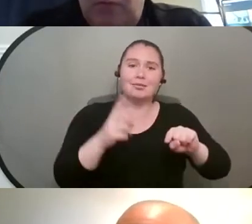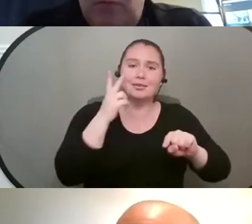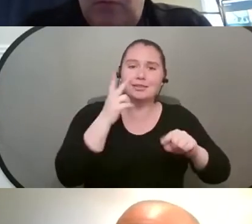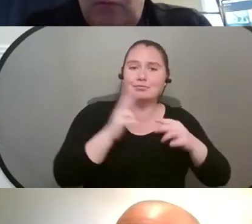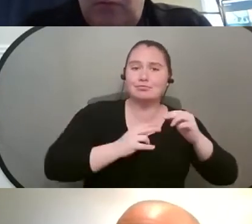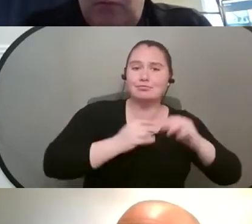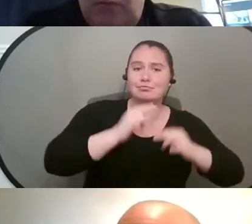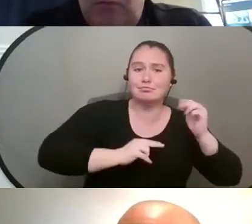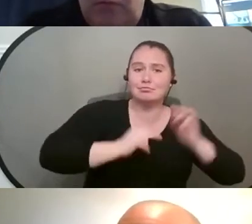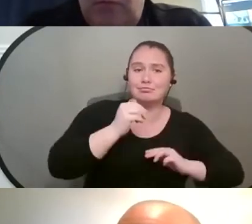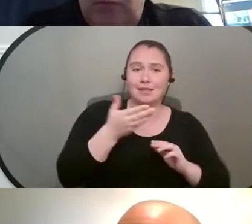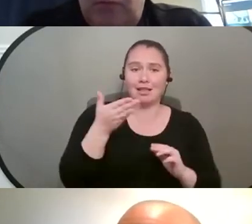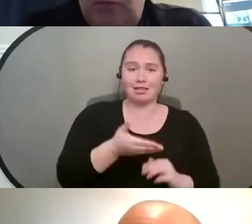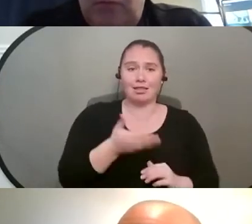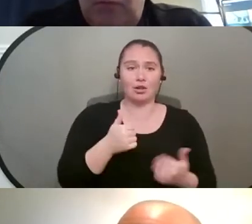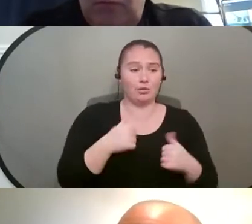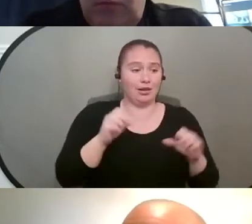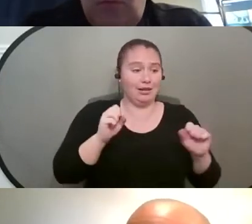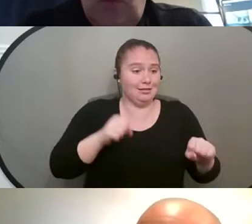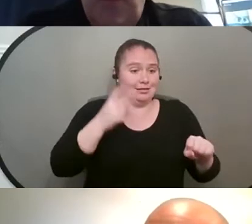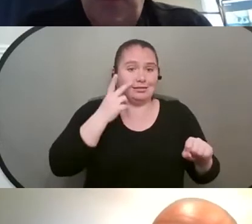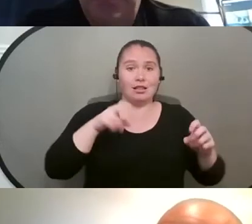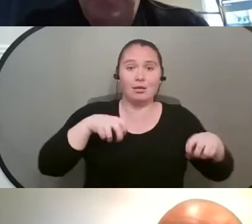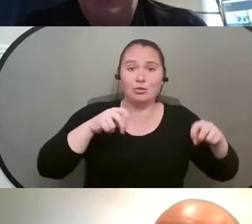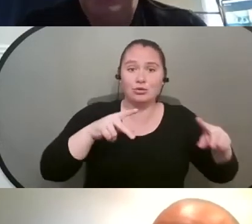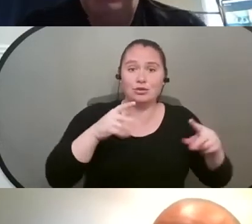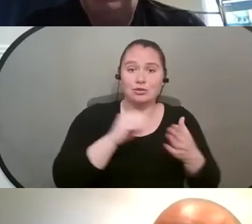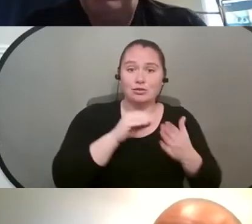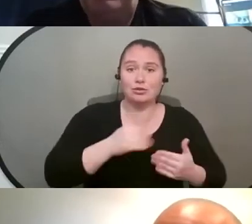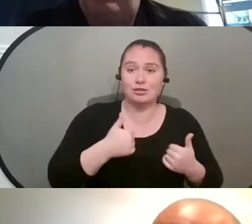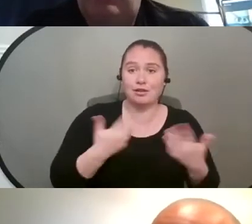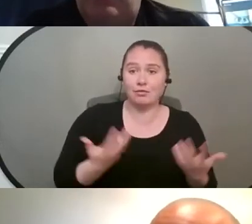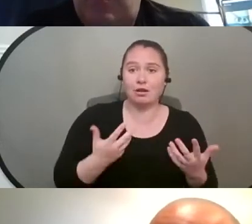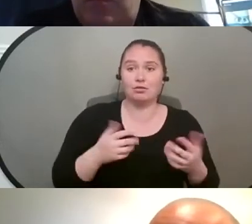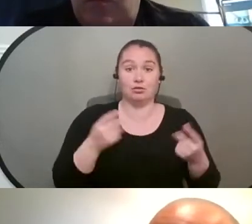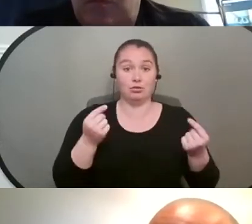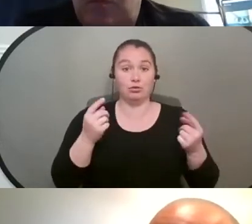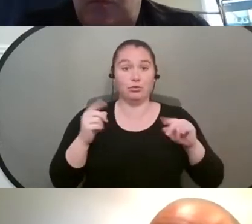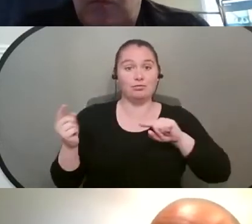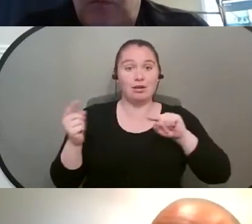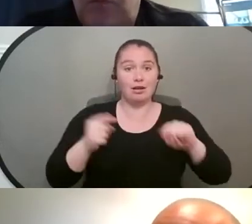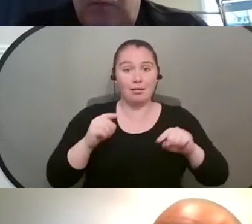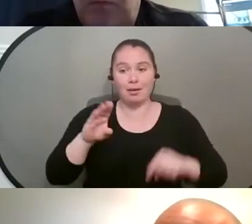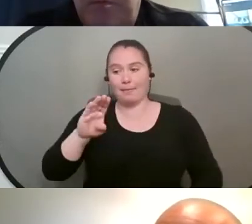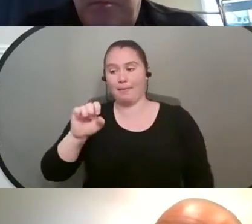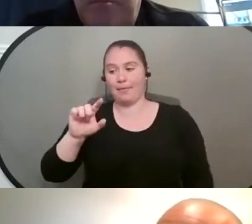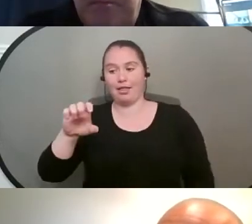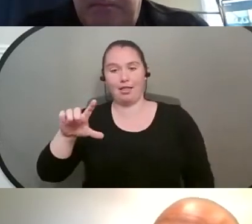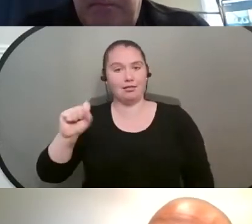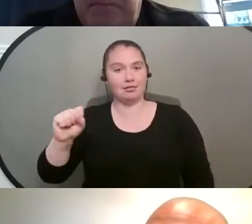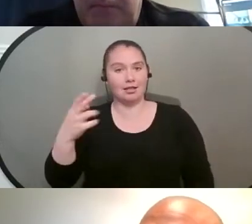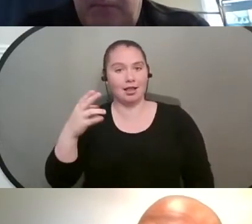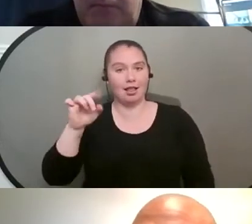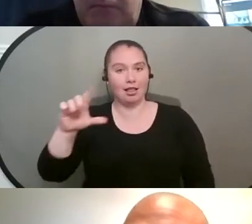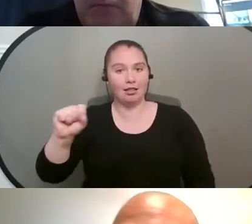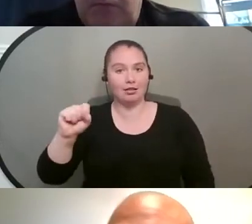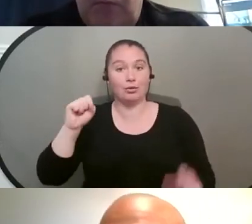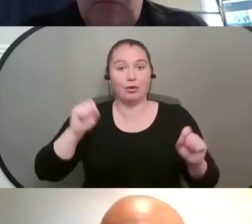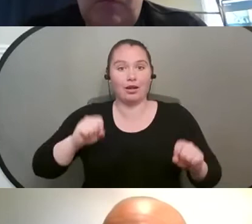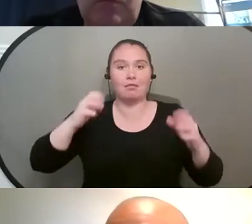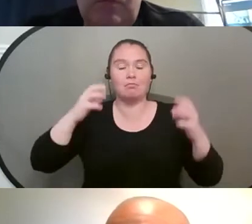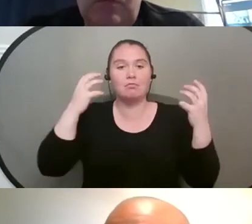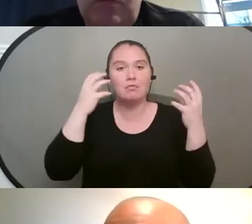the opportunities our kids have, and then do a walkthrough to Bells Hills, and you will be amazed at